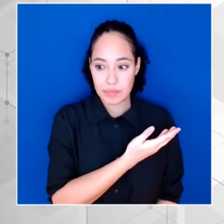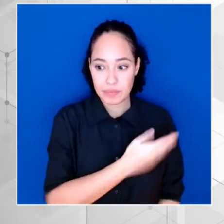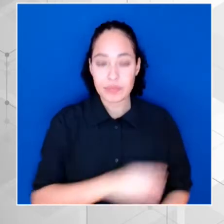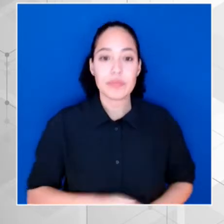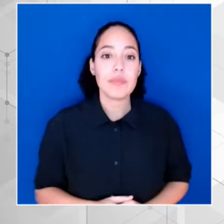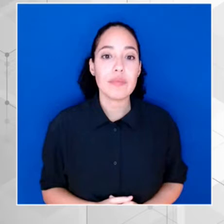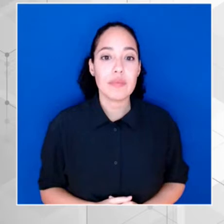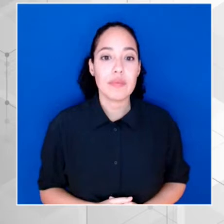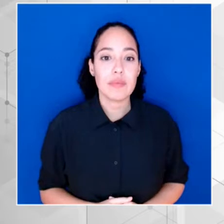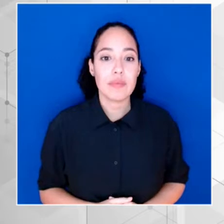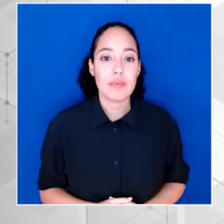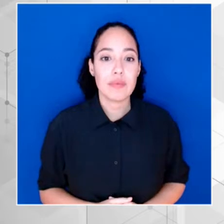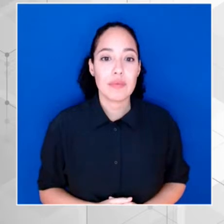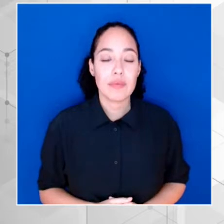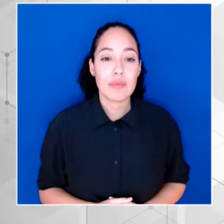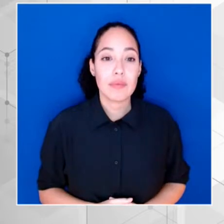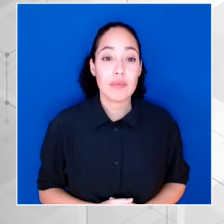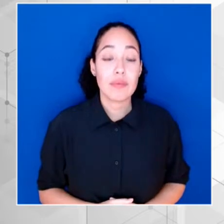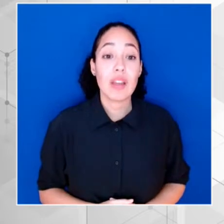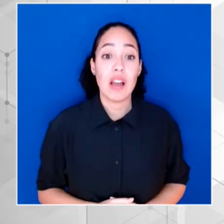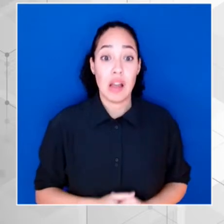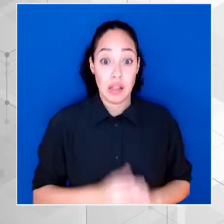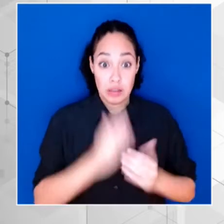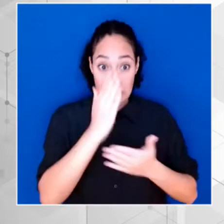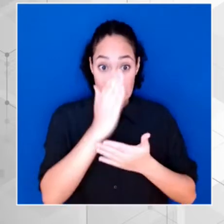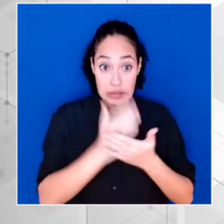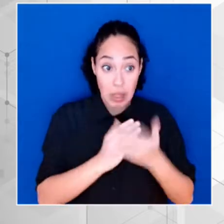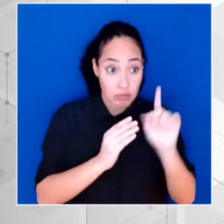obvious, and consider how others might be more hidden.